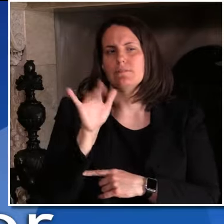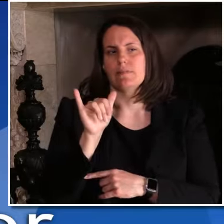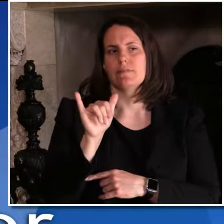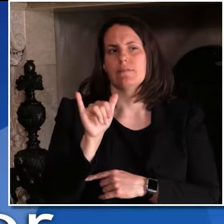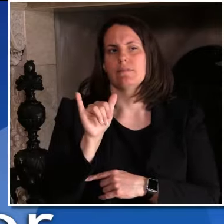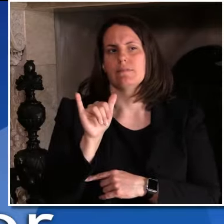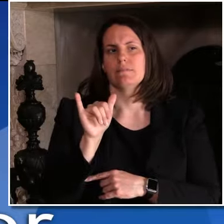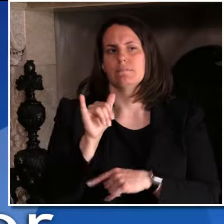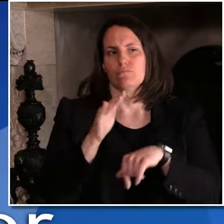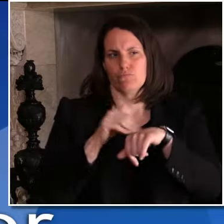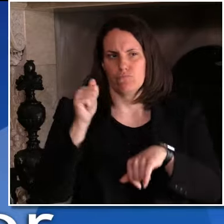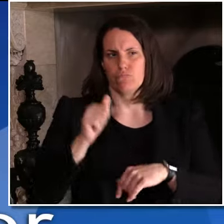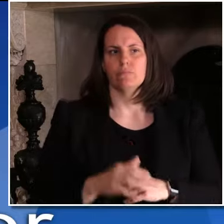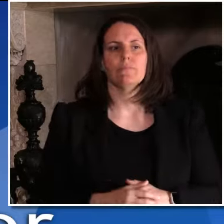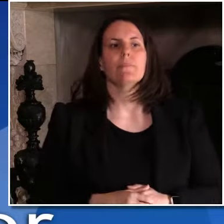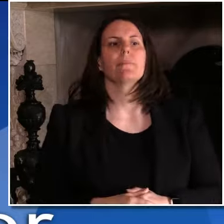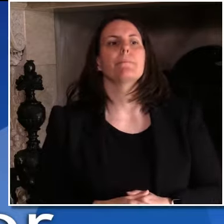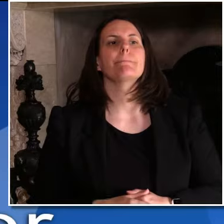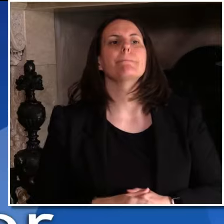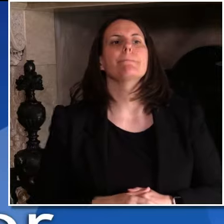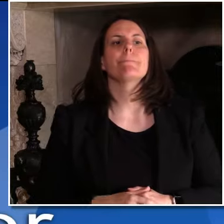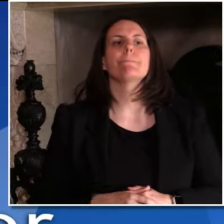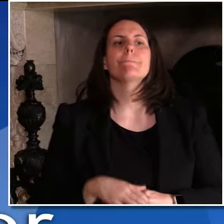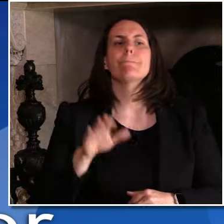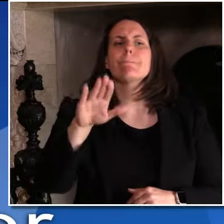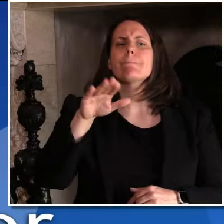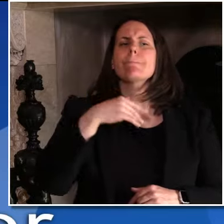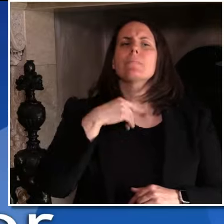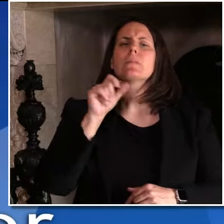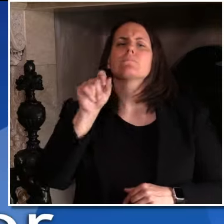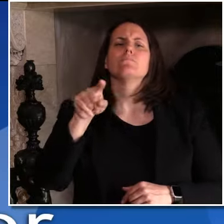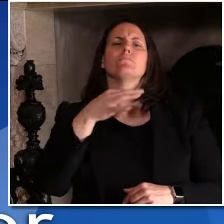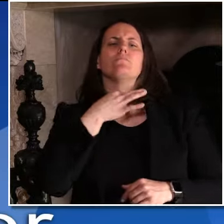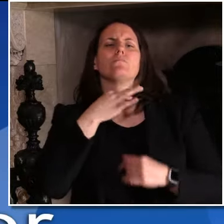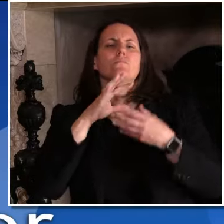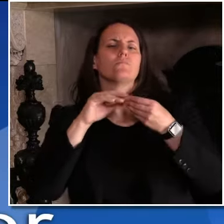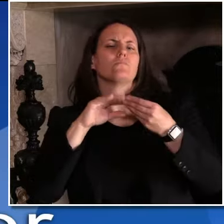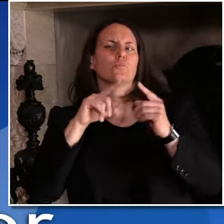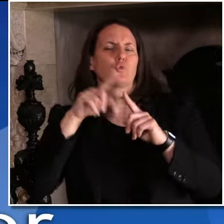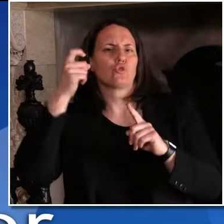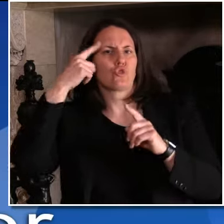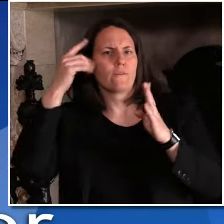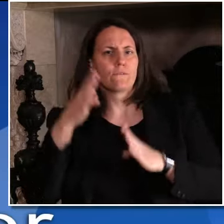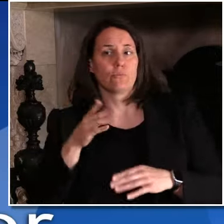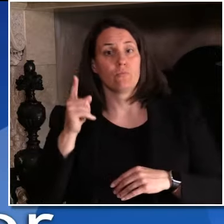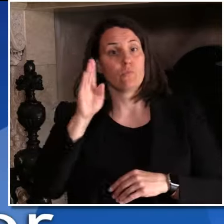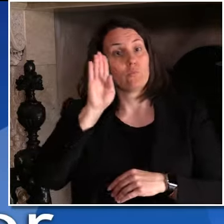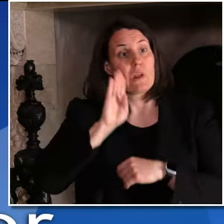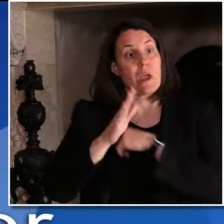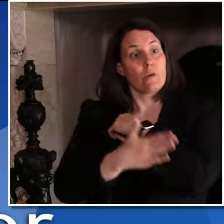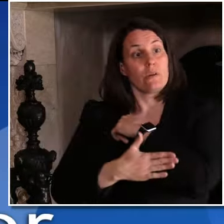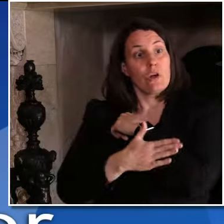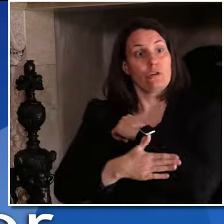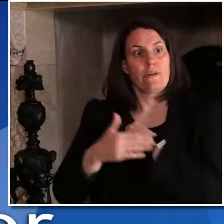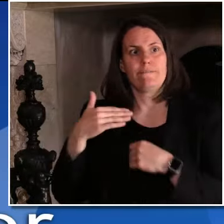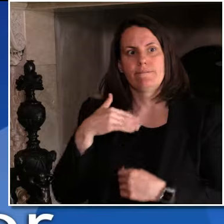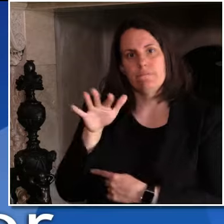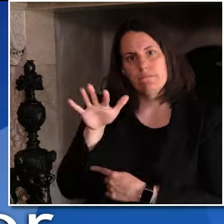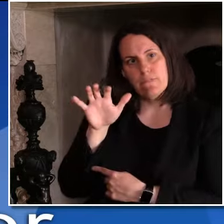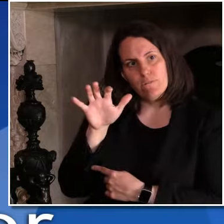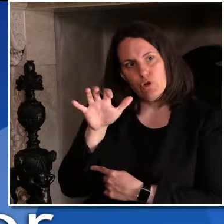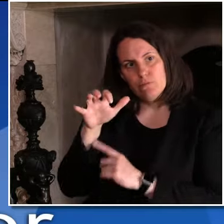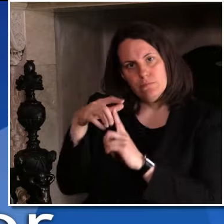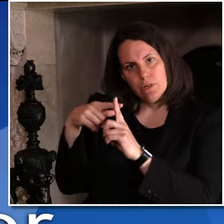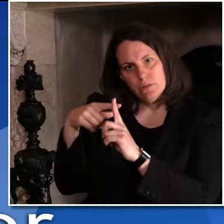Brown County has 500 positive cases, 265 of which are linked to meat processing plants here in the